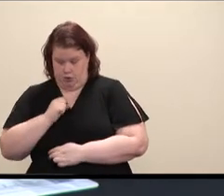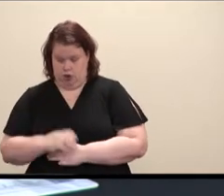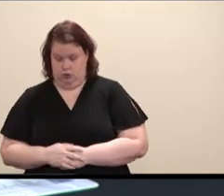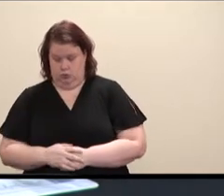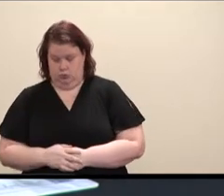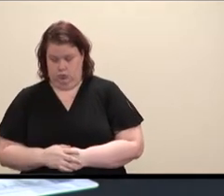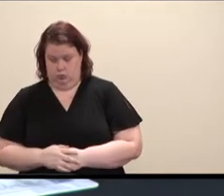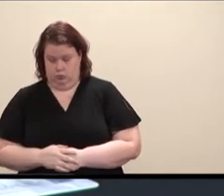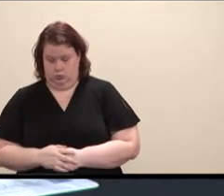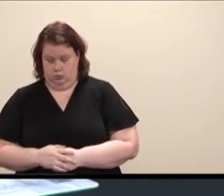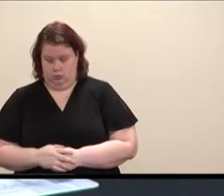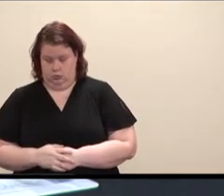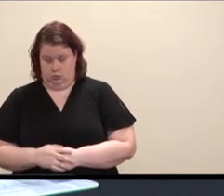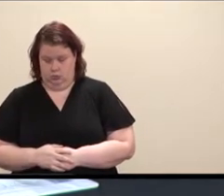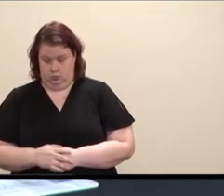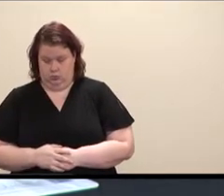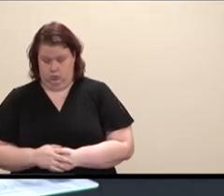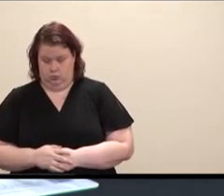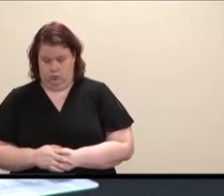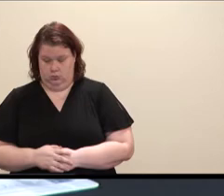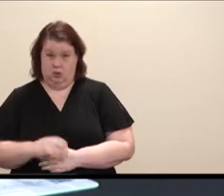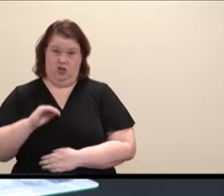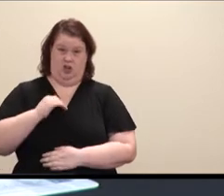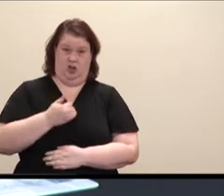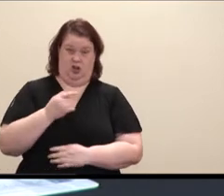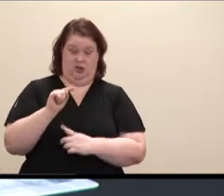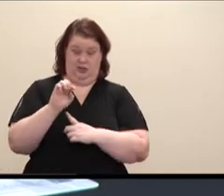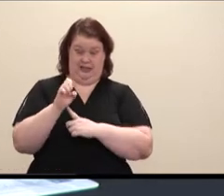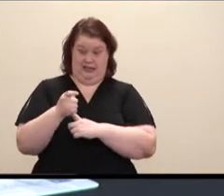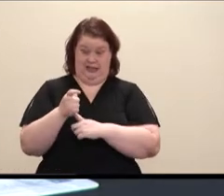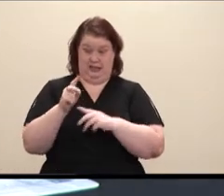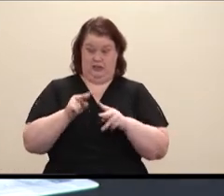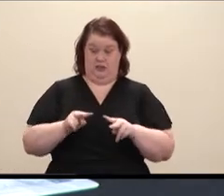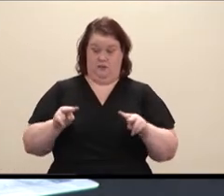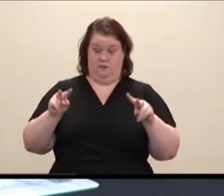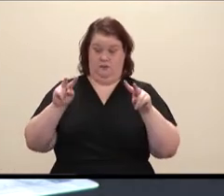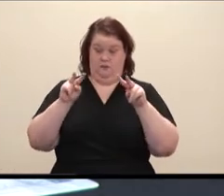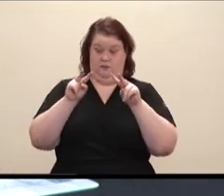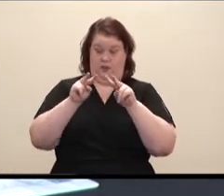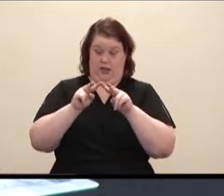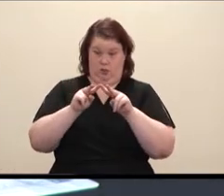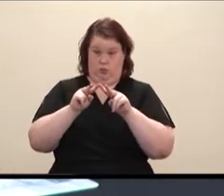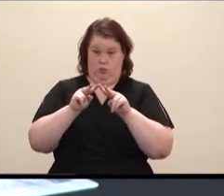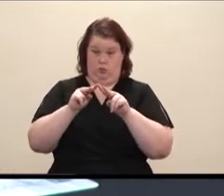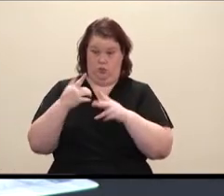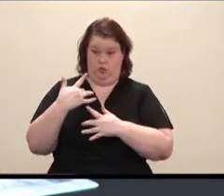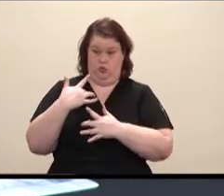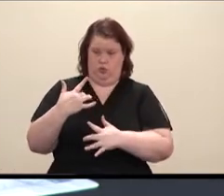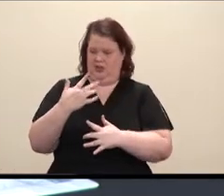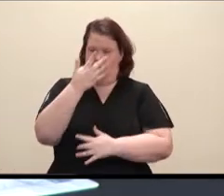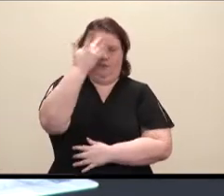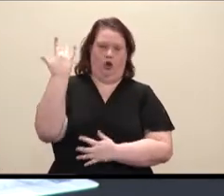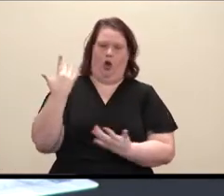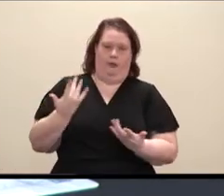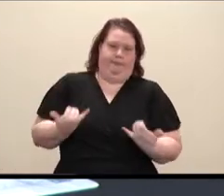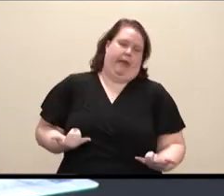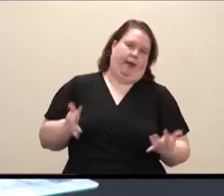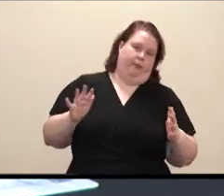tax values trended for the last average that you had showed us, which I forgot what it